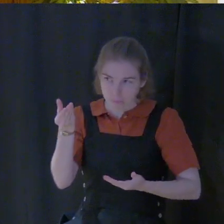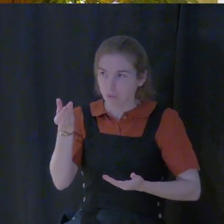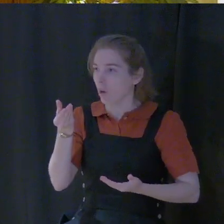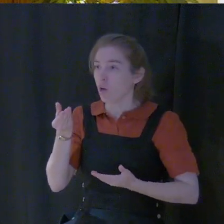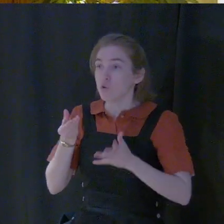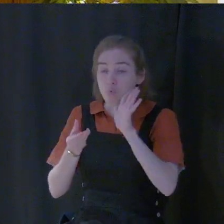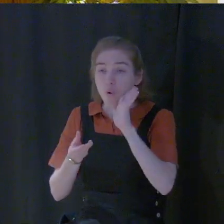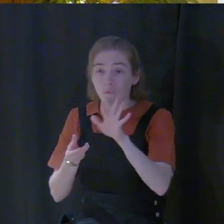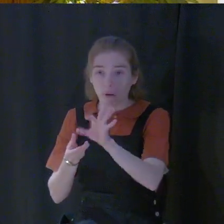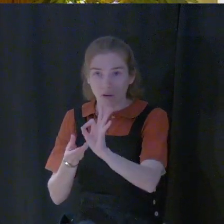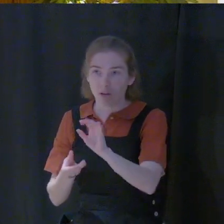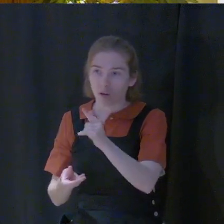You will find golf clubs in my trunk.